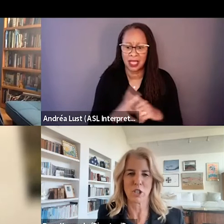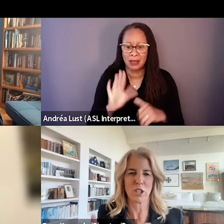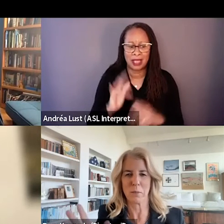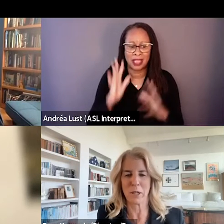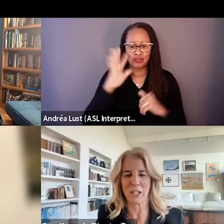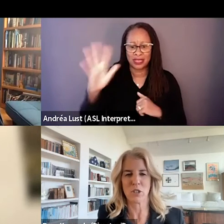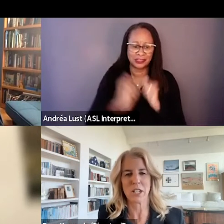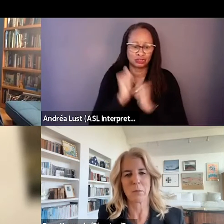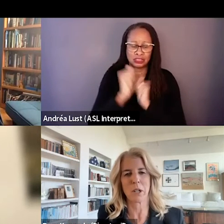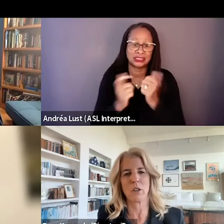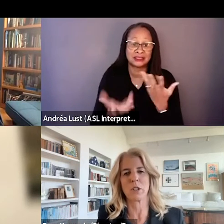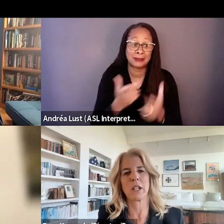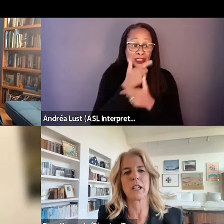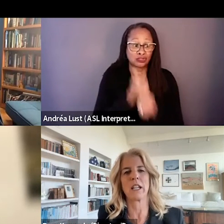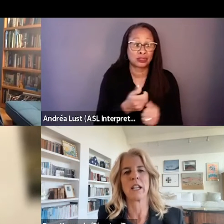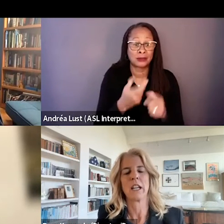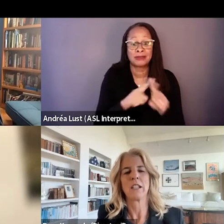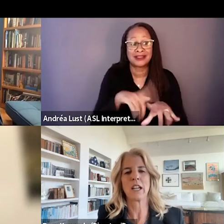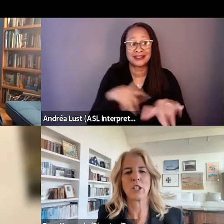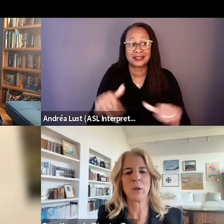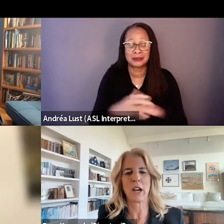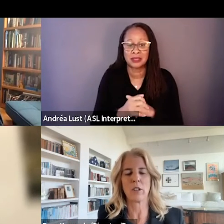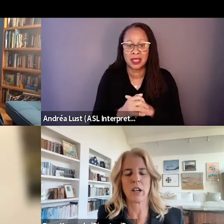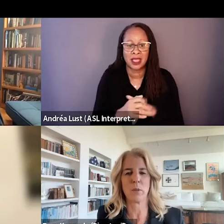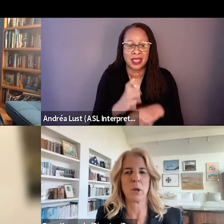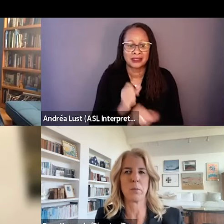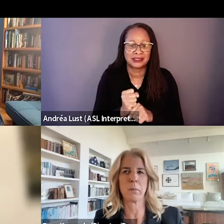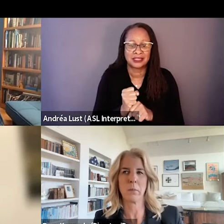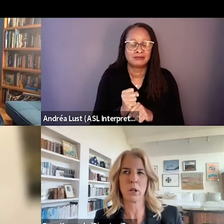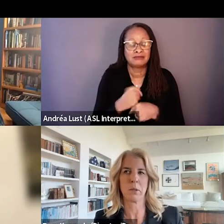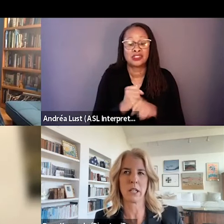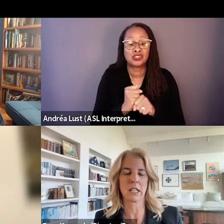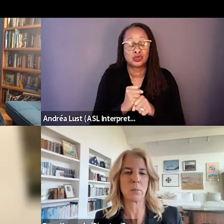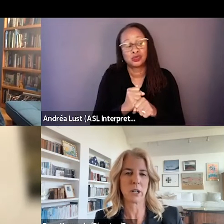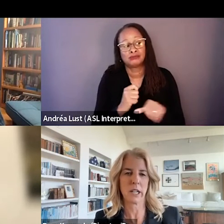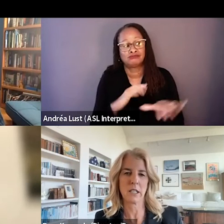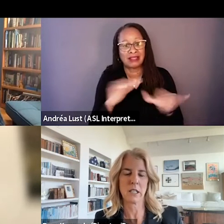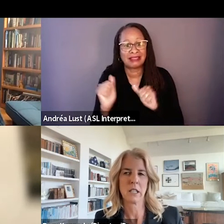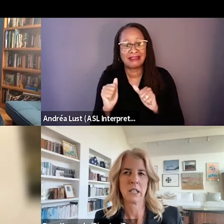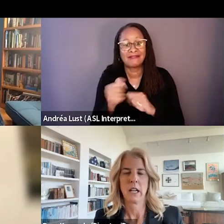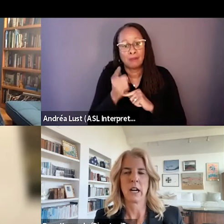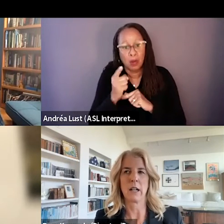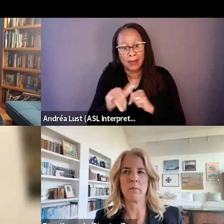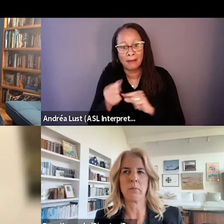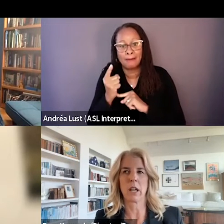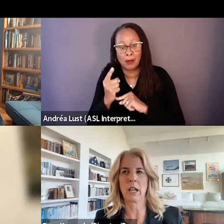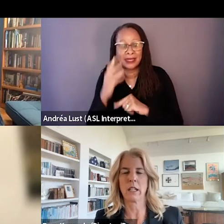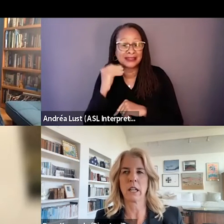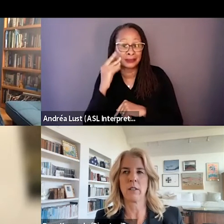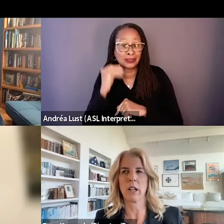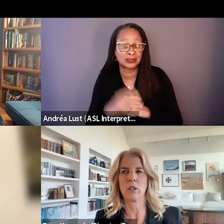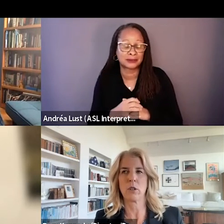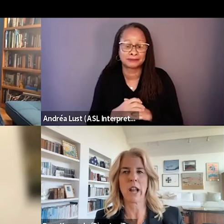a structure that might be interesting, but ultimately takes you out of the moment by moment experience.